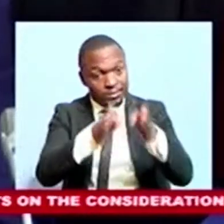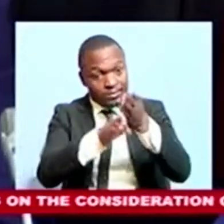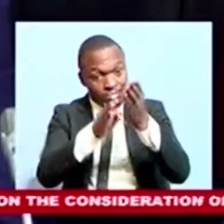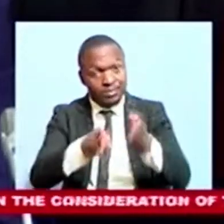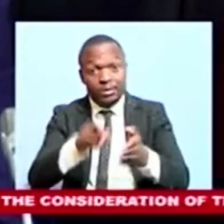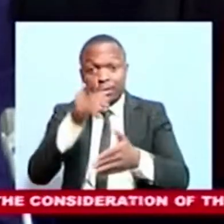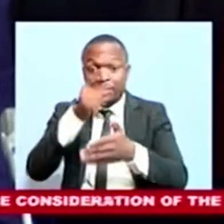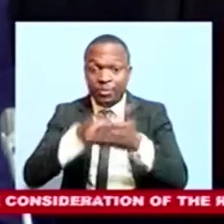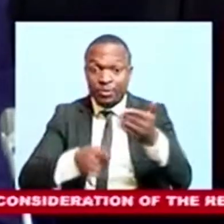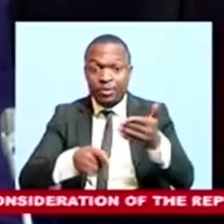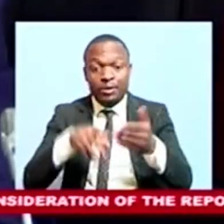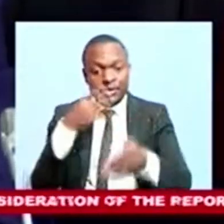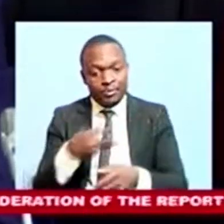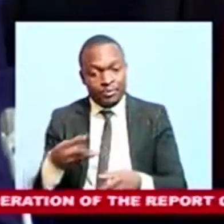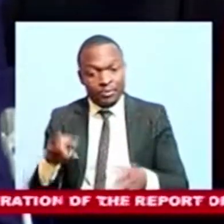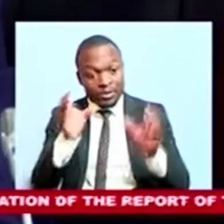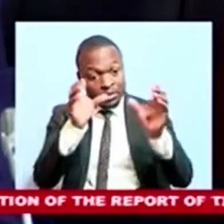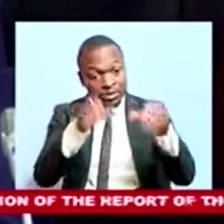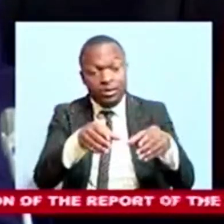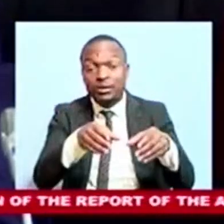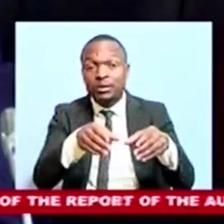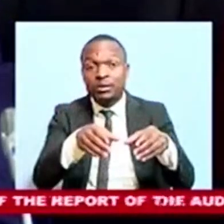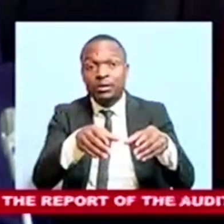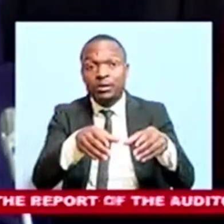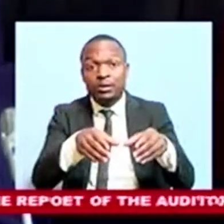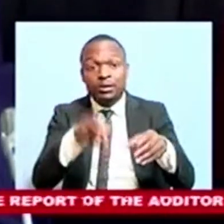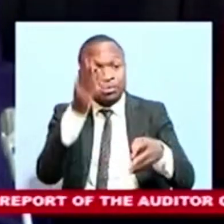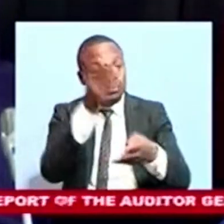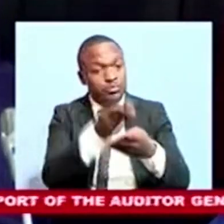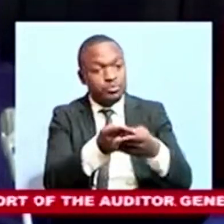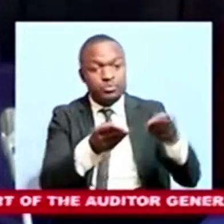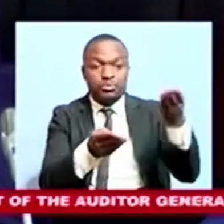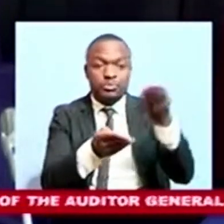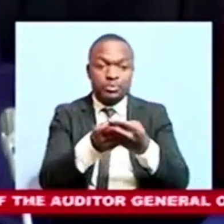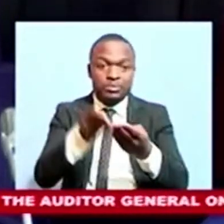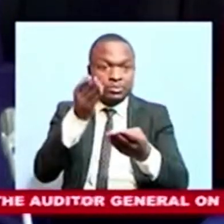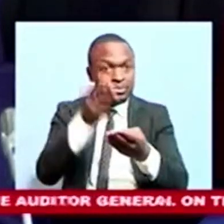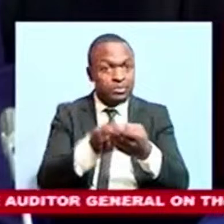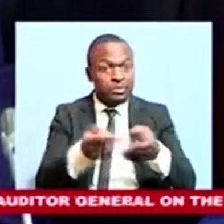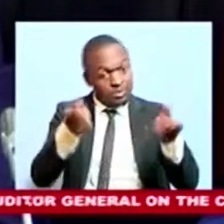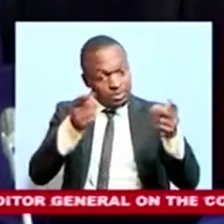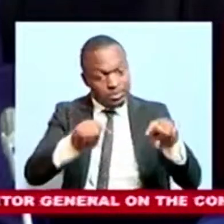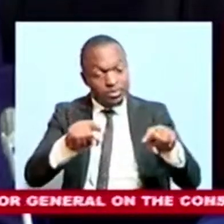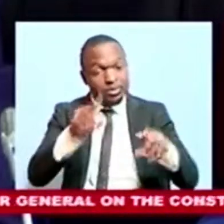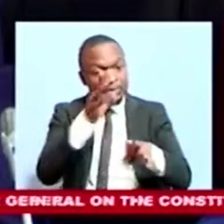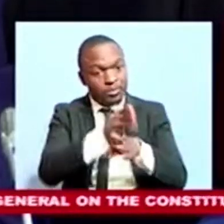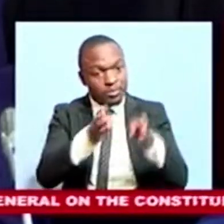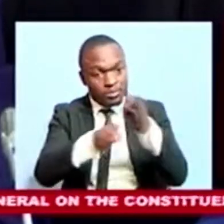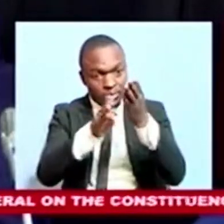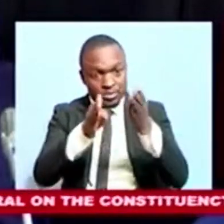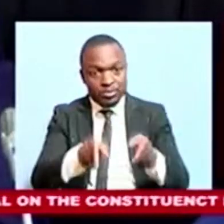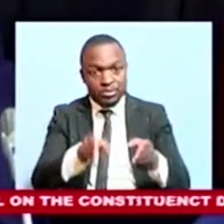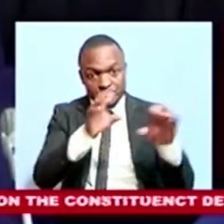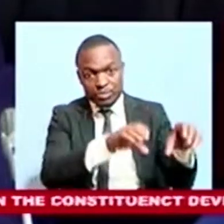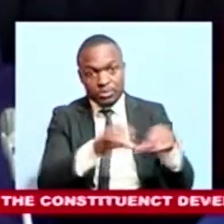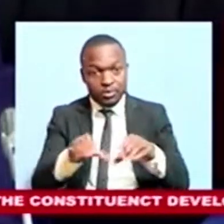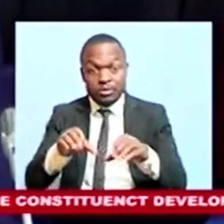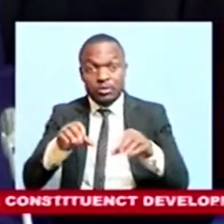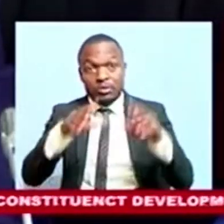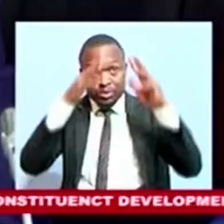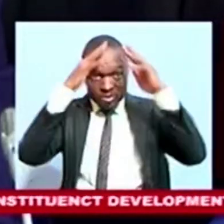what materials was the community going to contribute when the contractor was going to do